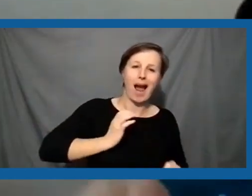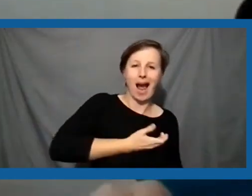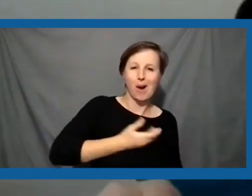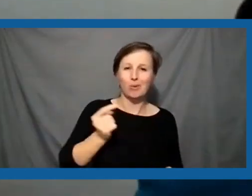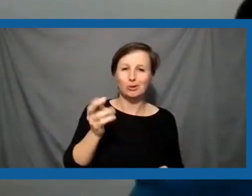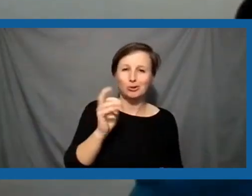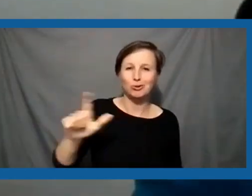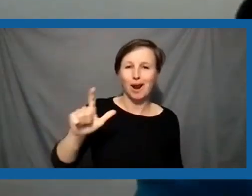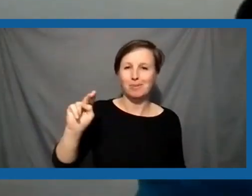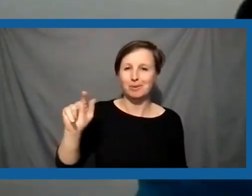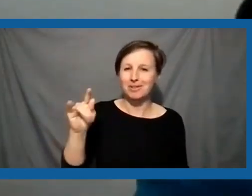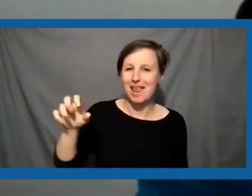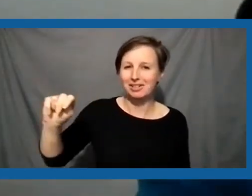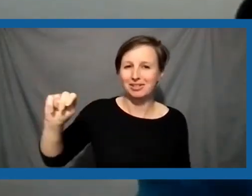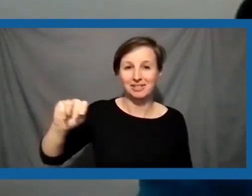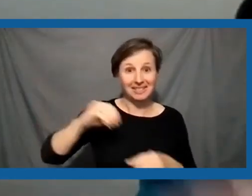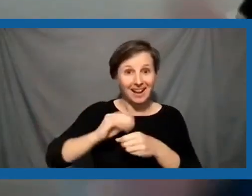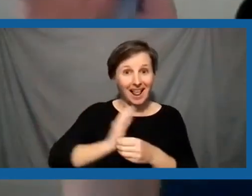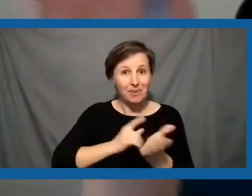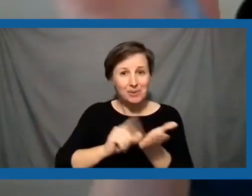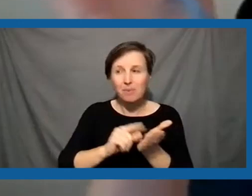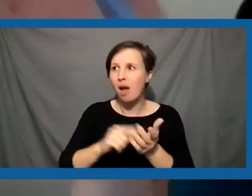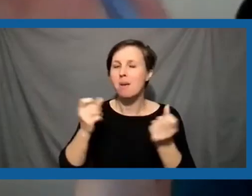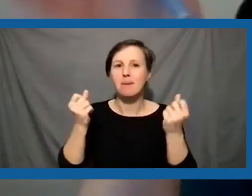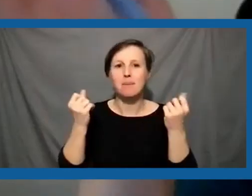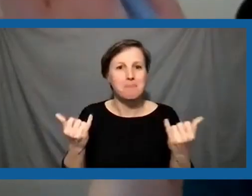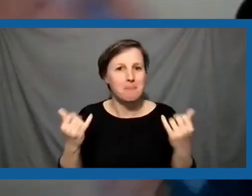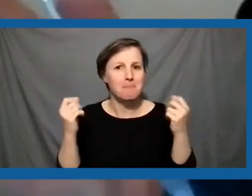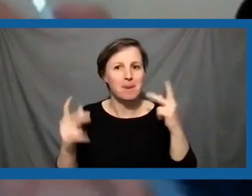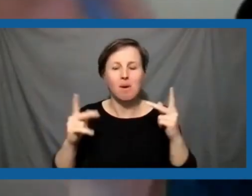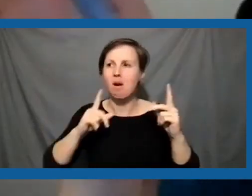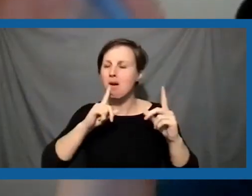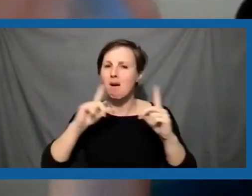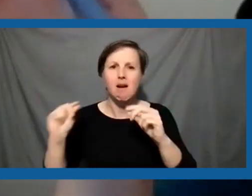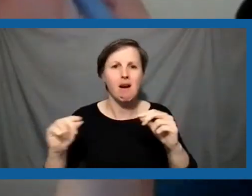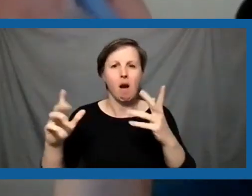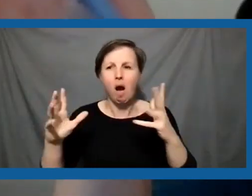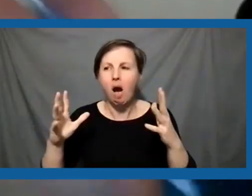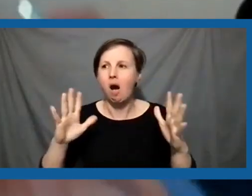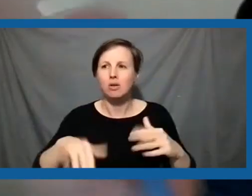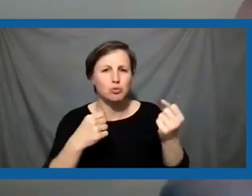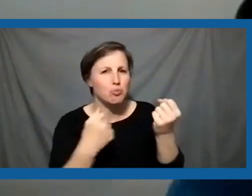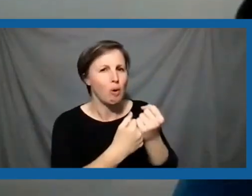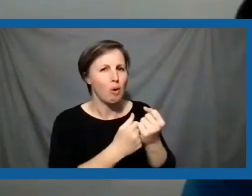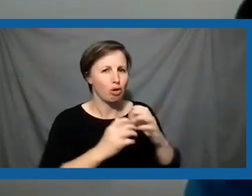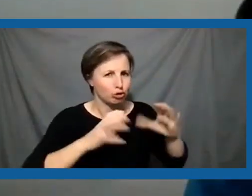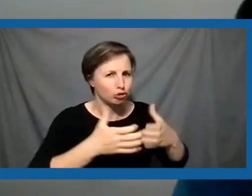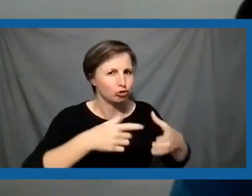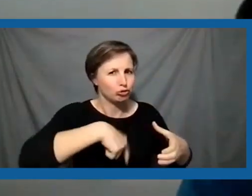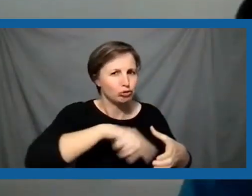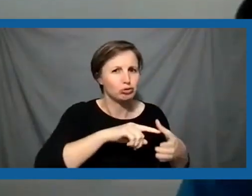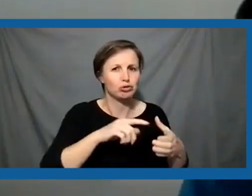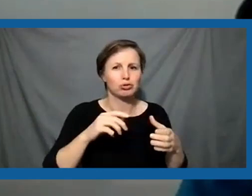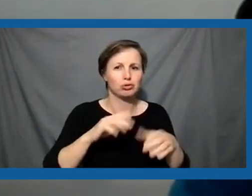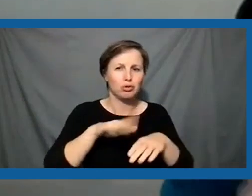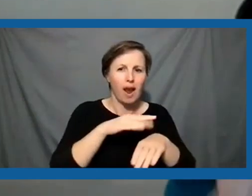our local papers. You never heard so many people talk about supporting the tribal nations and looking now at the tribes as a source of power,